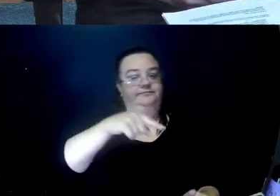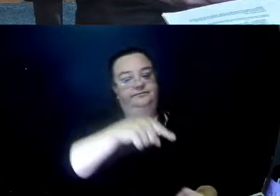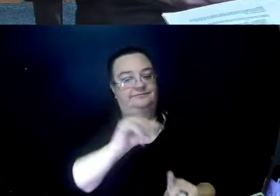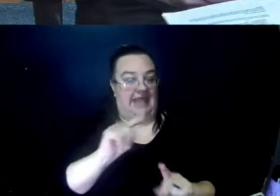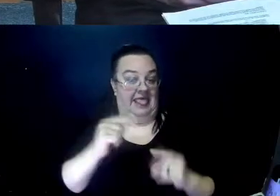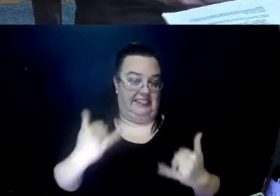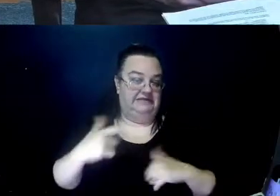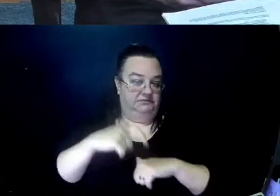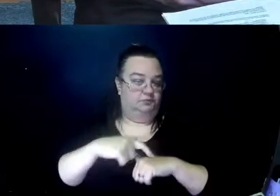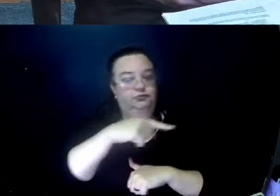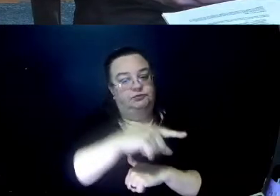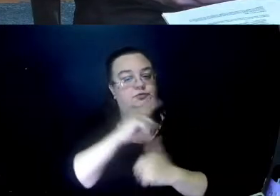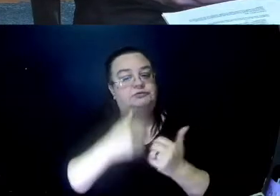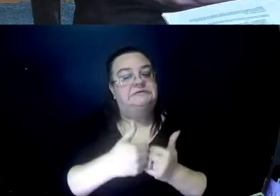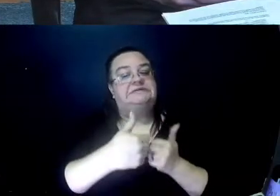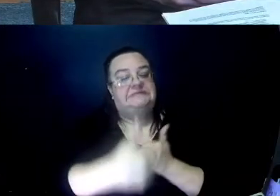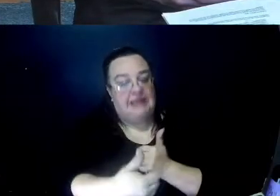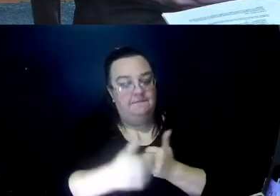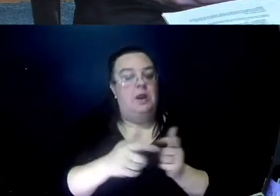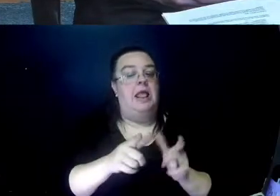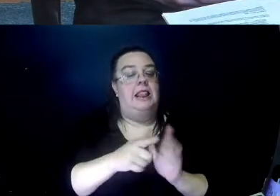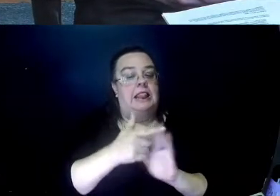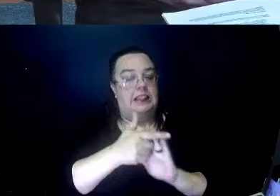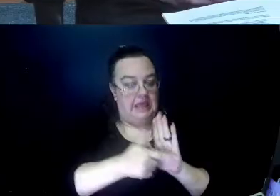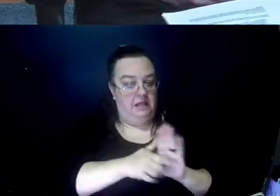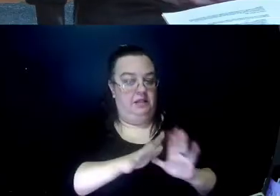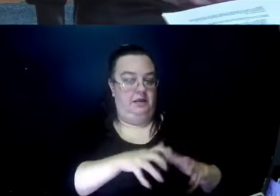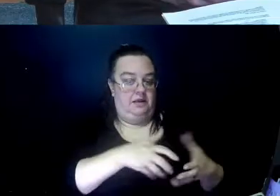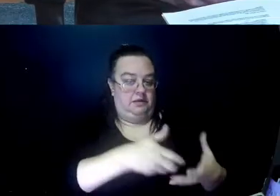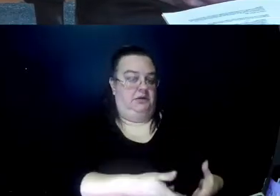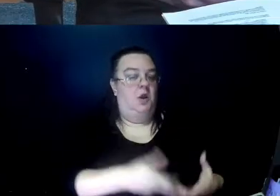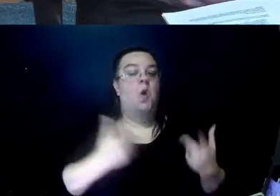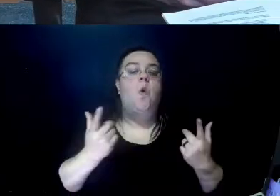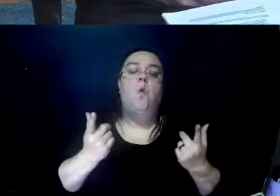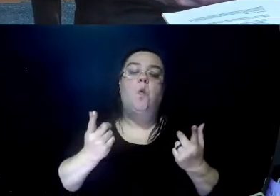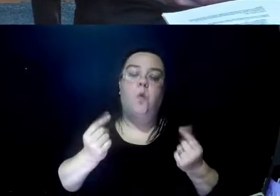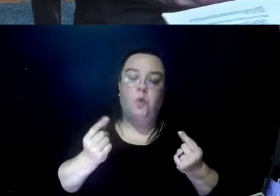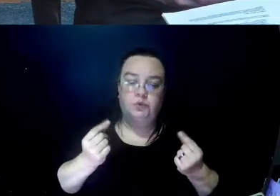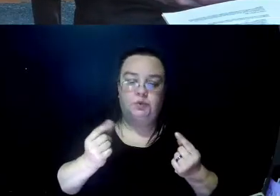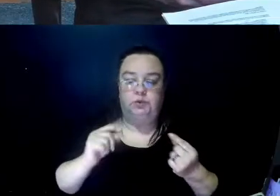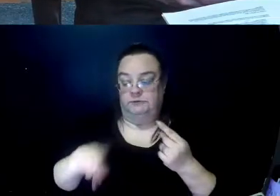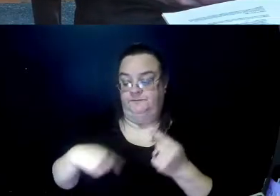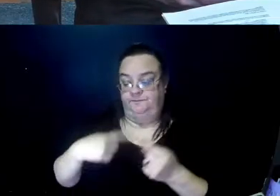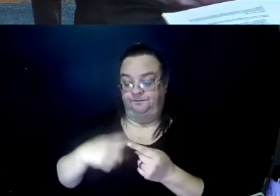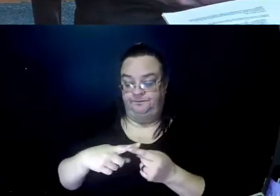point, a separate legal entity. What do we do when